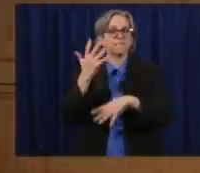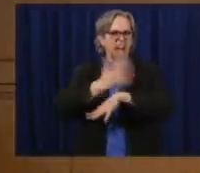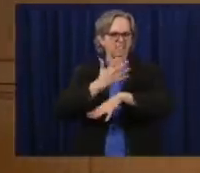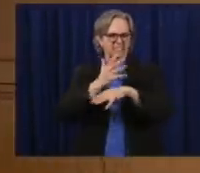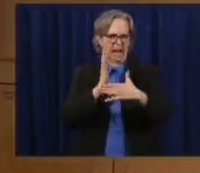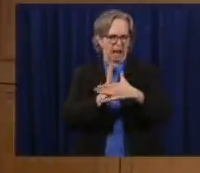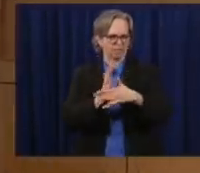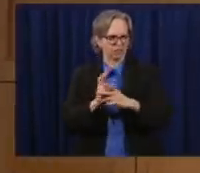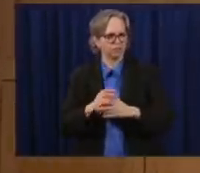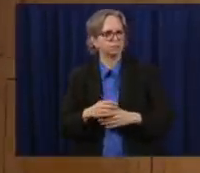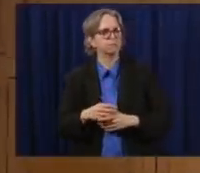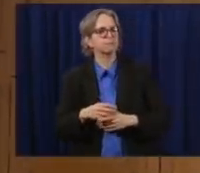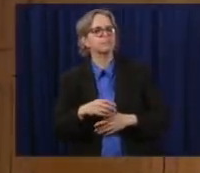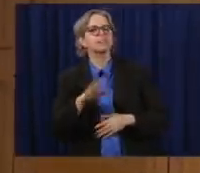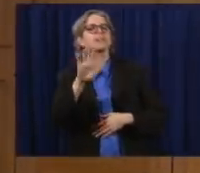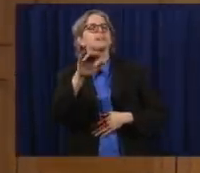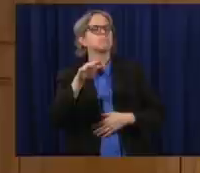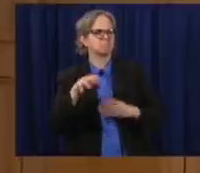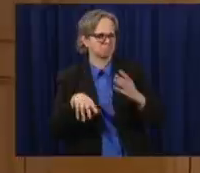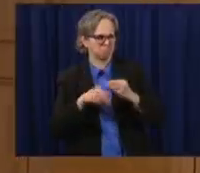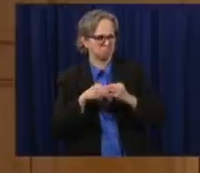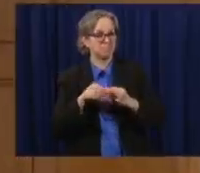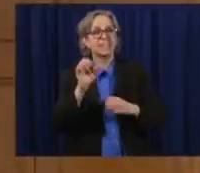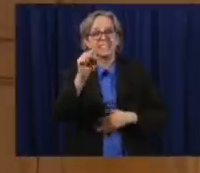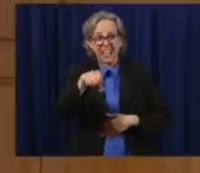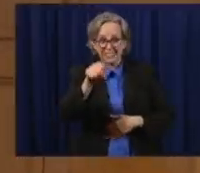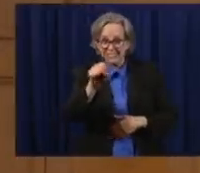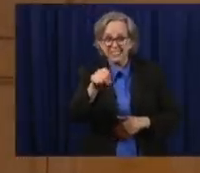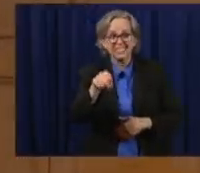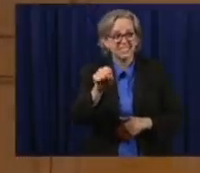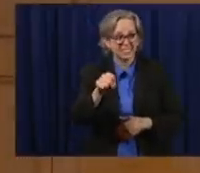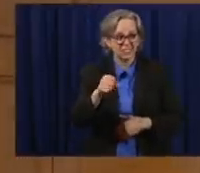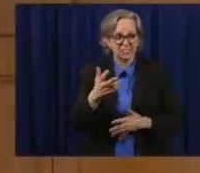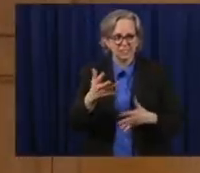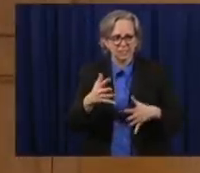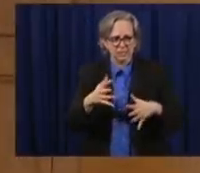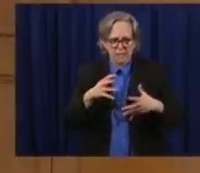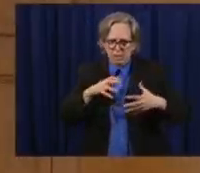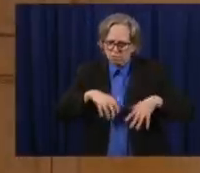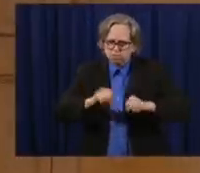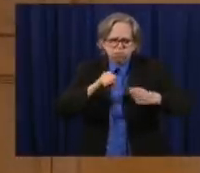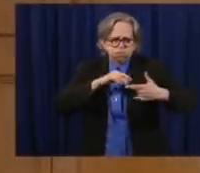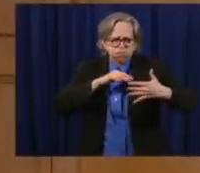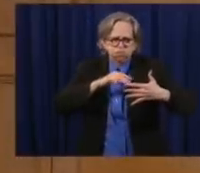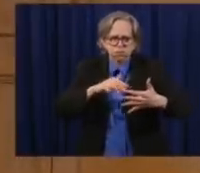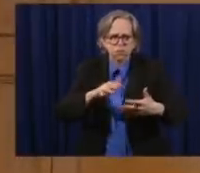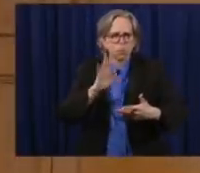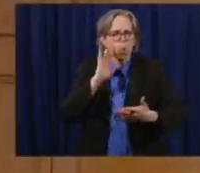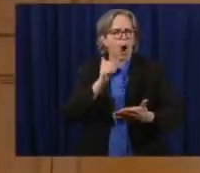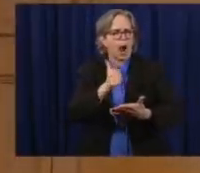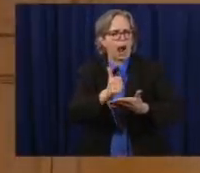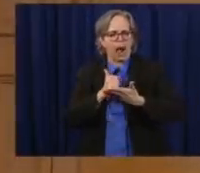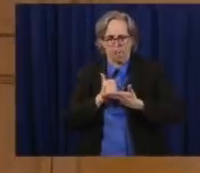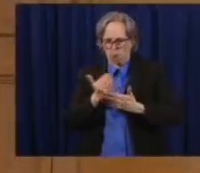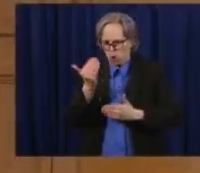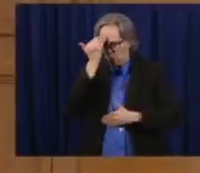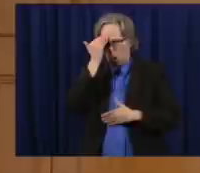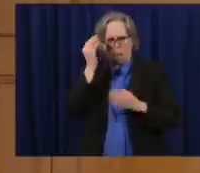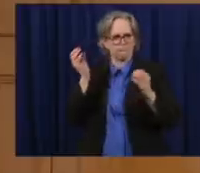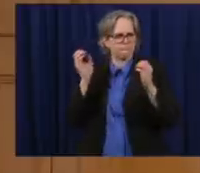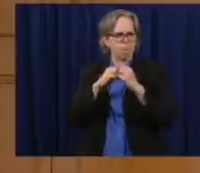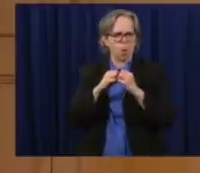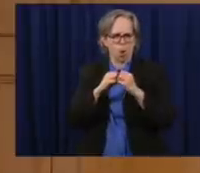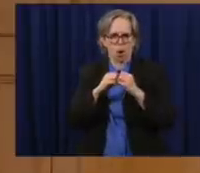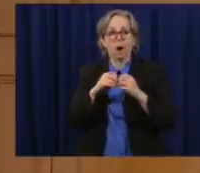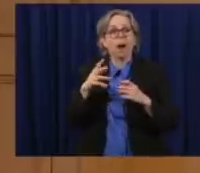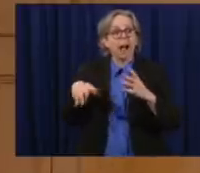and doing this prevalence study, when we can get this done, will help us calculate some other things. We're also looking at something called